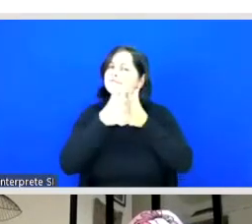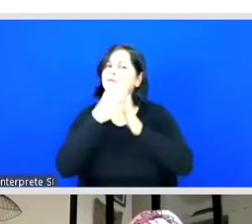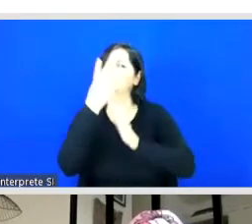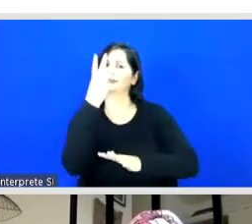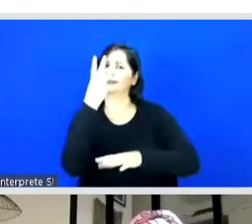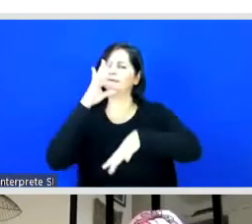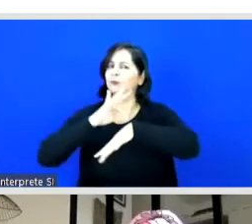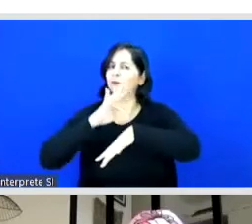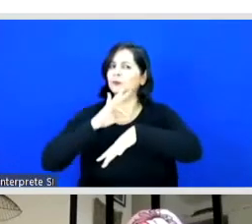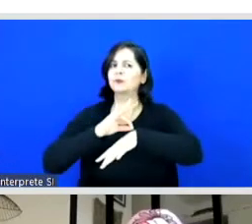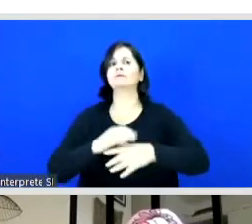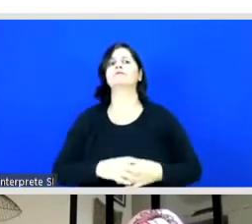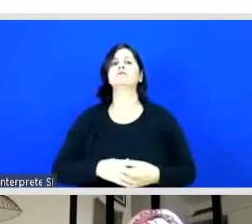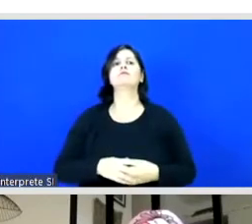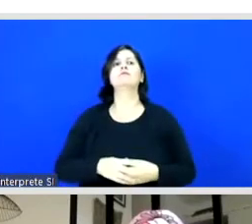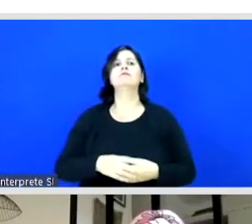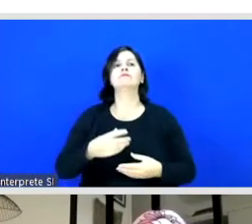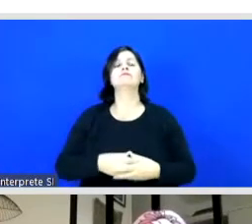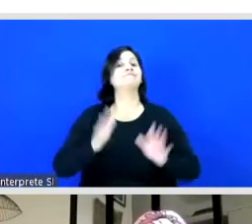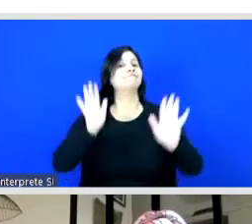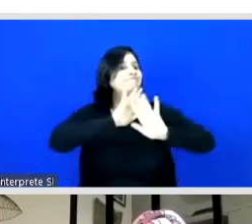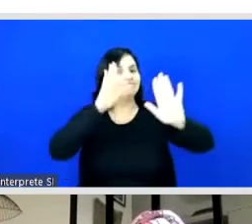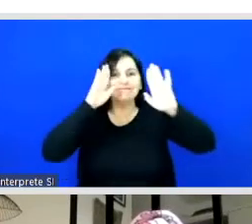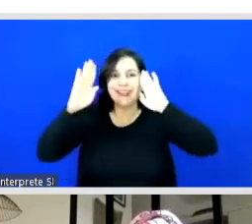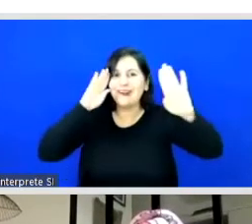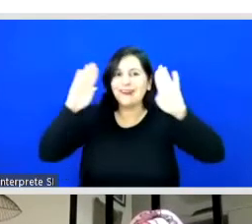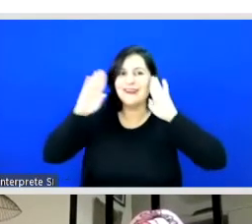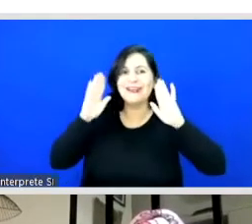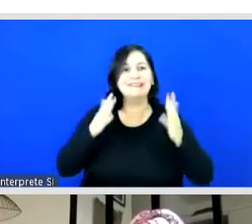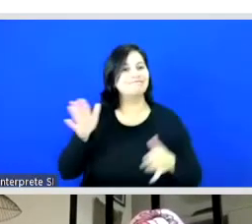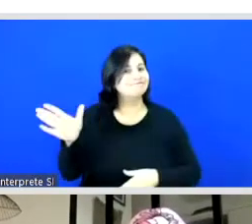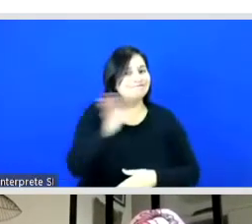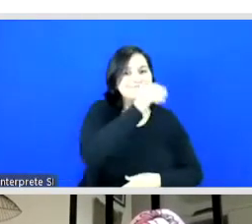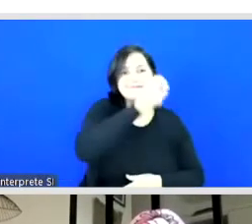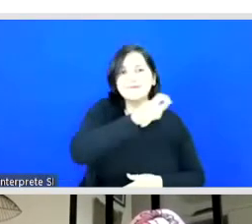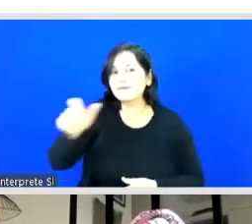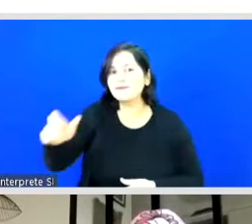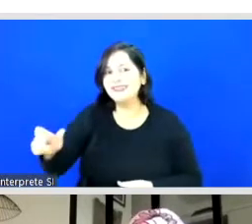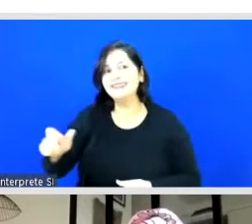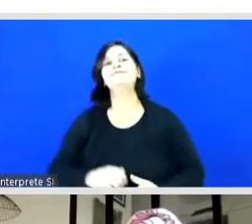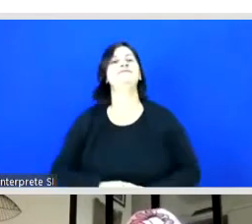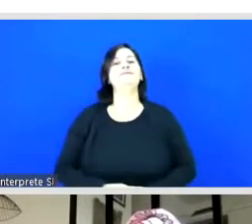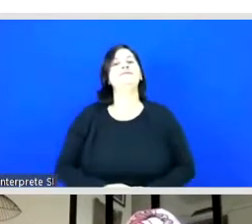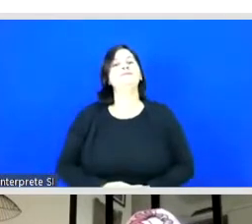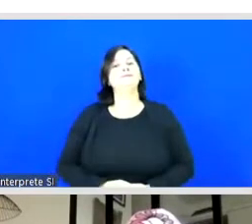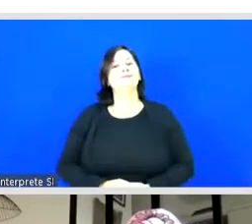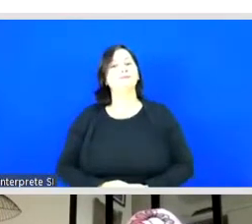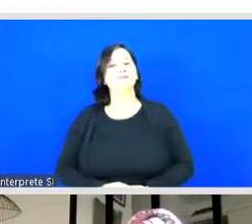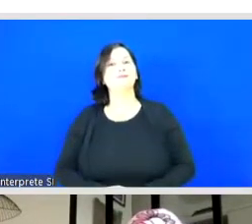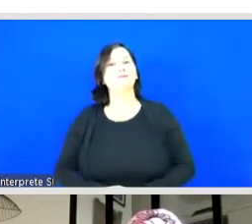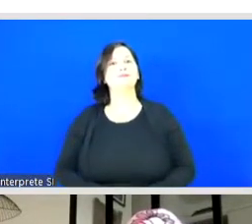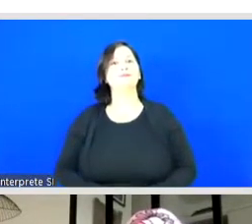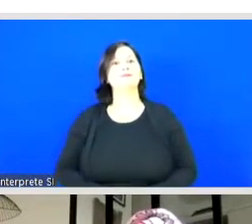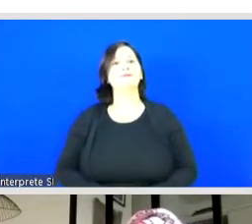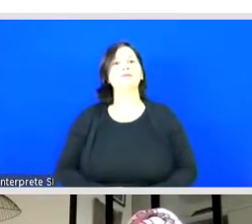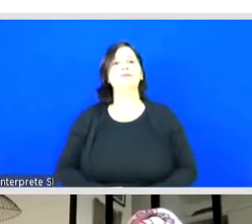and all the other members of the panels, and also the Mexican government for hosting this. I think it's really great to listen to and